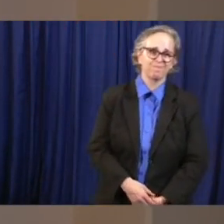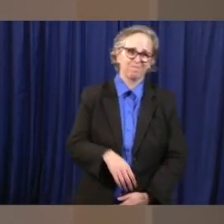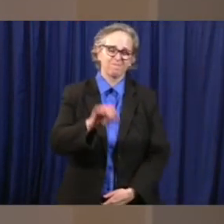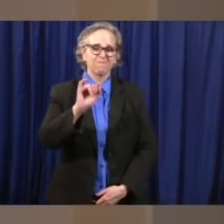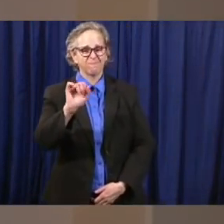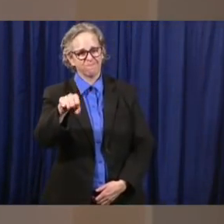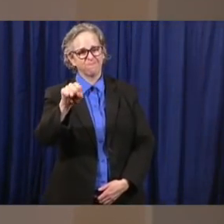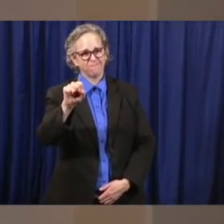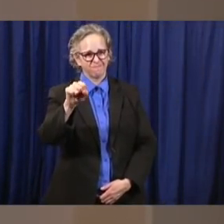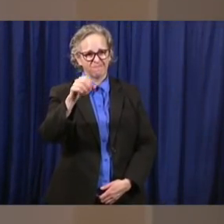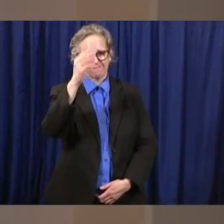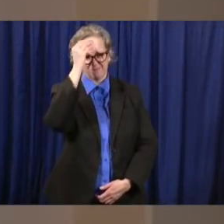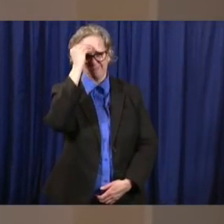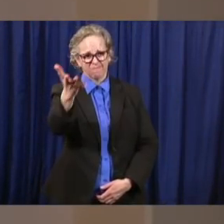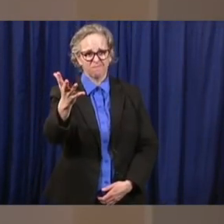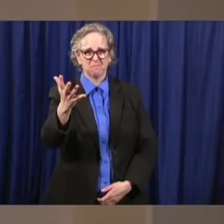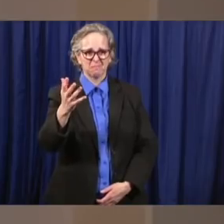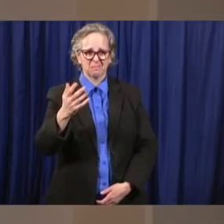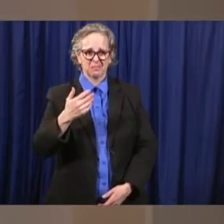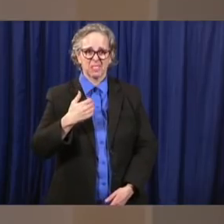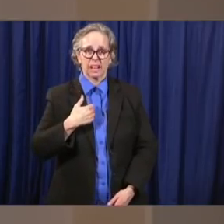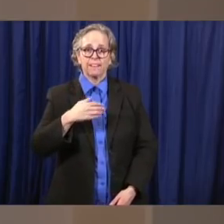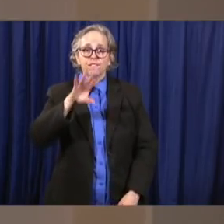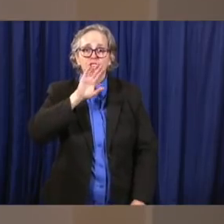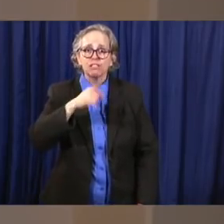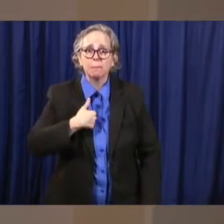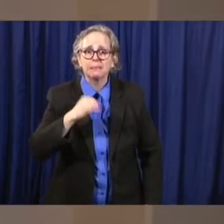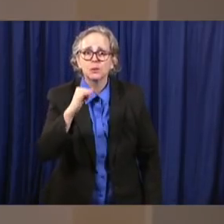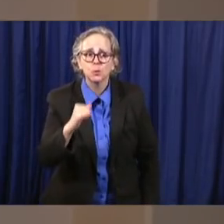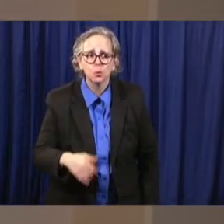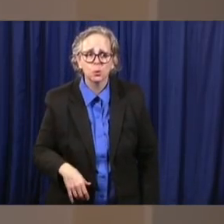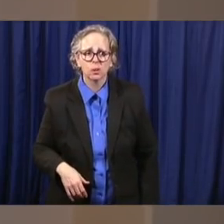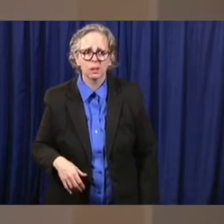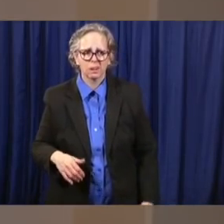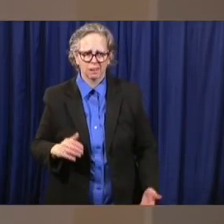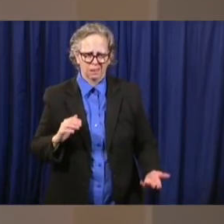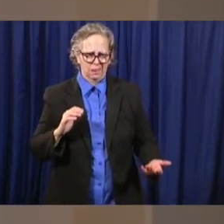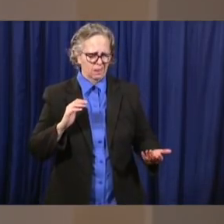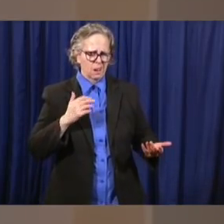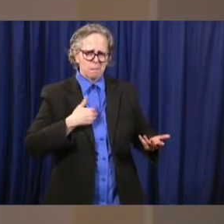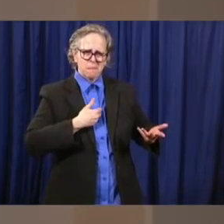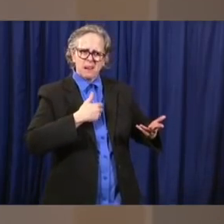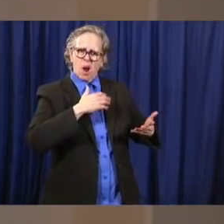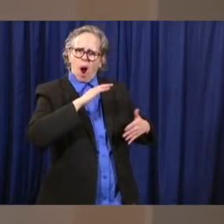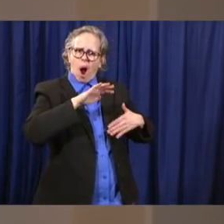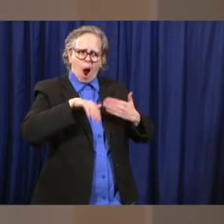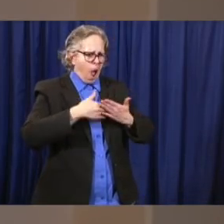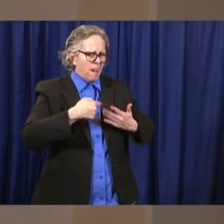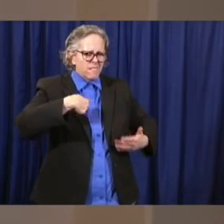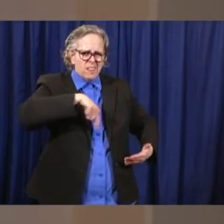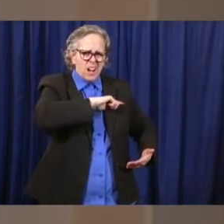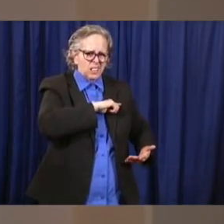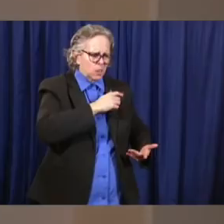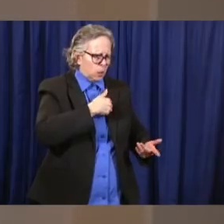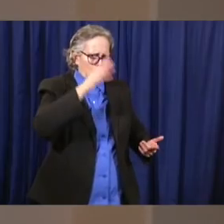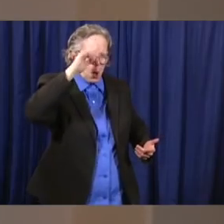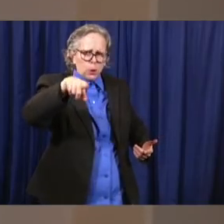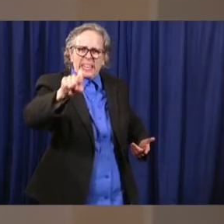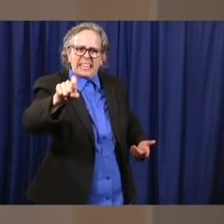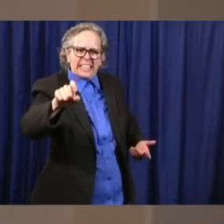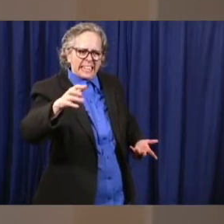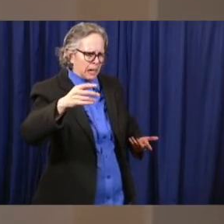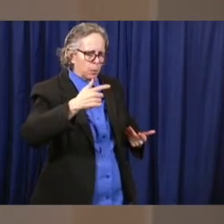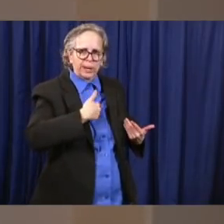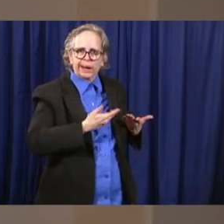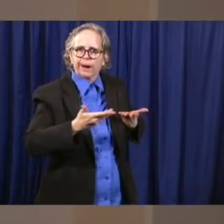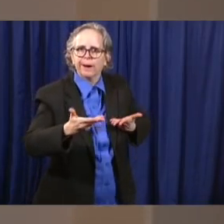that frustrates me too. I think it frustrates all of us when we can't deliver something that we know somebody needs. And